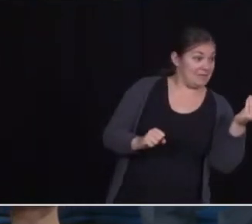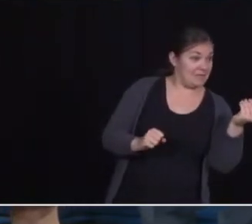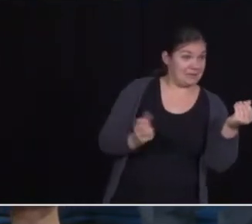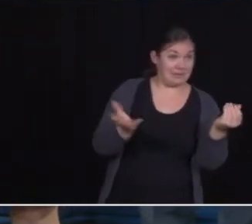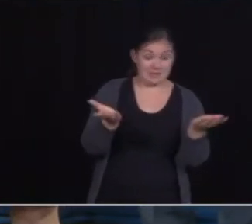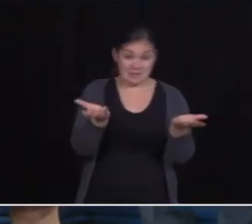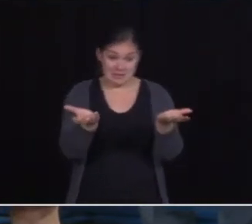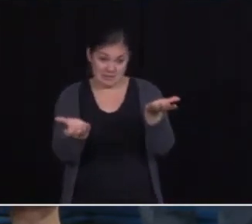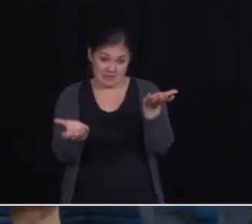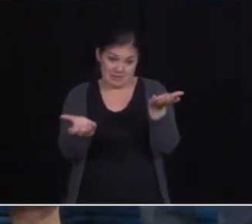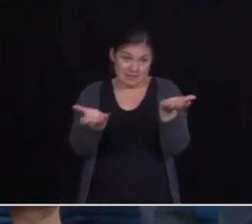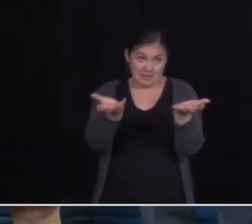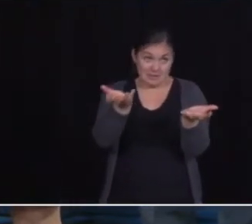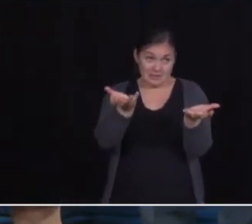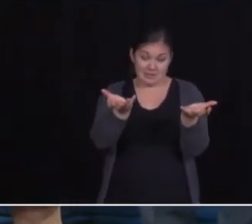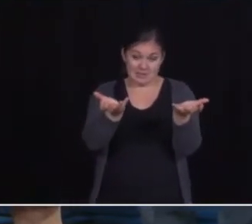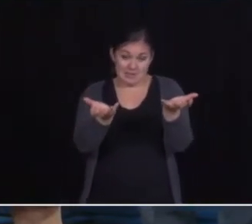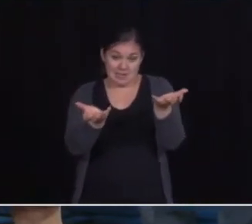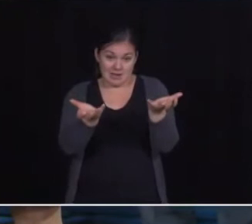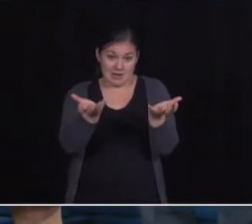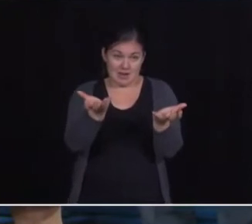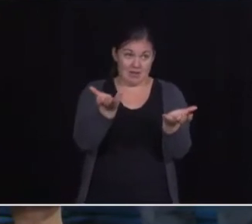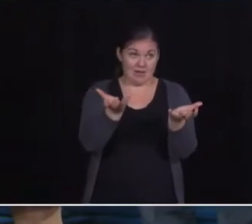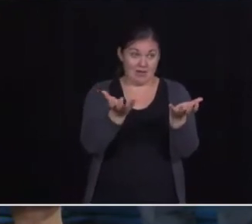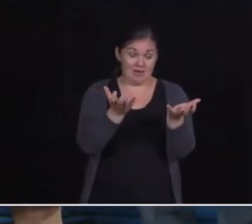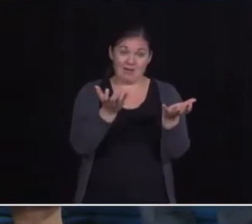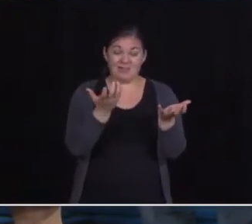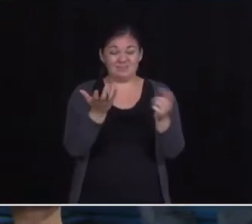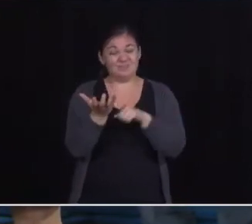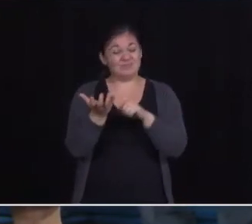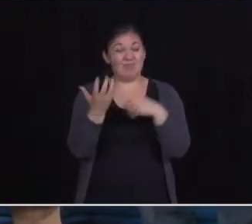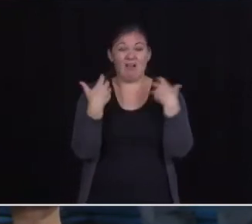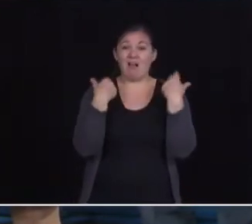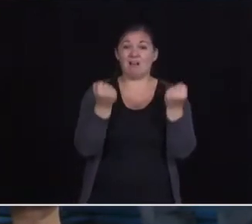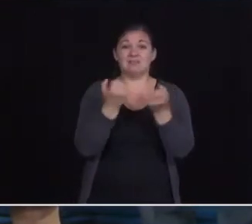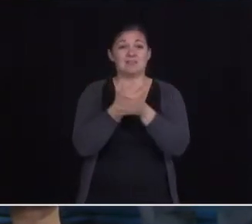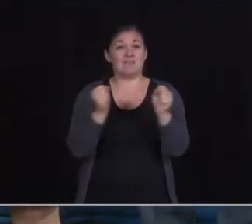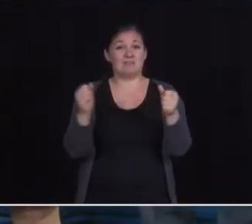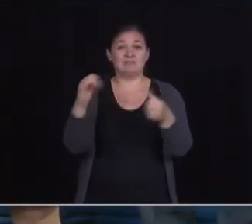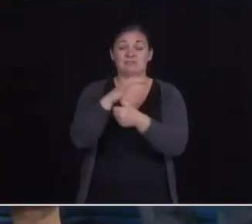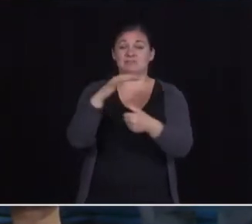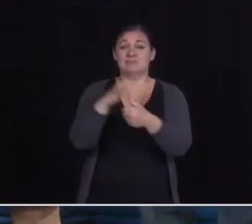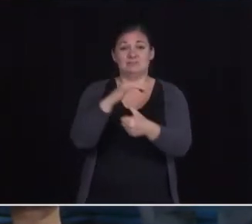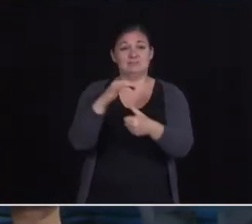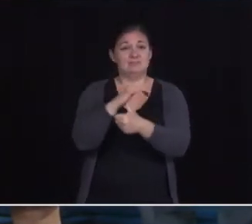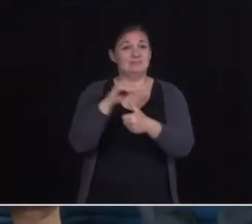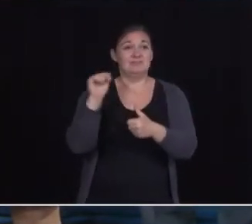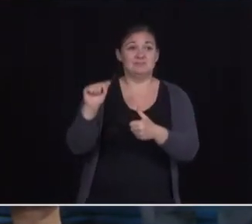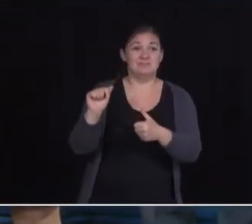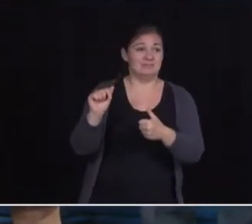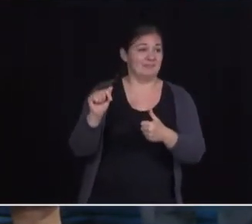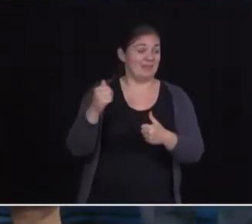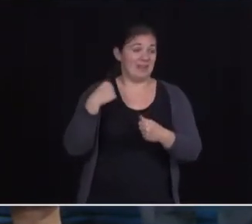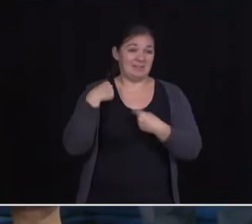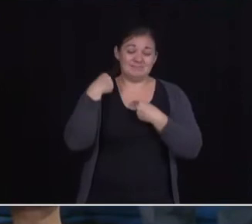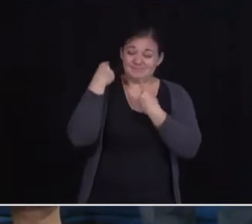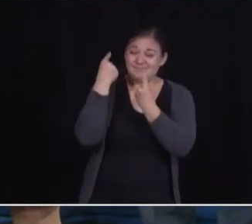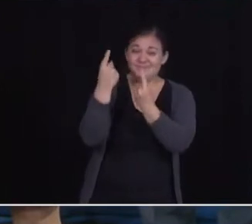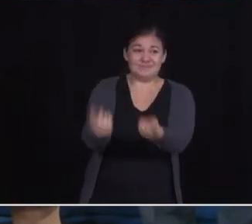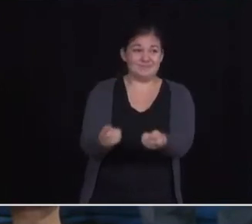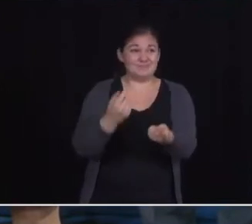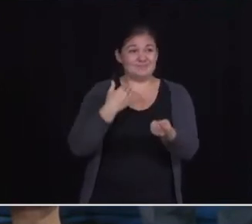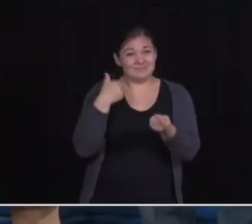moving. And I think Dr. Williams, and I've said it all along, and I'll continue to say it, and his team they've been very